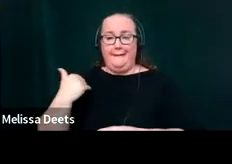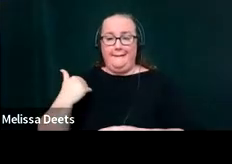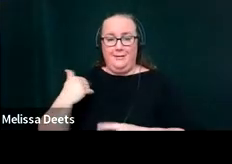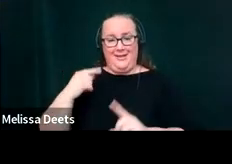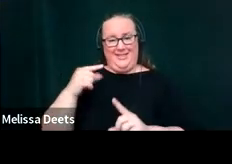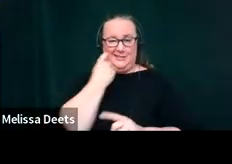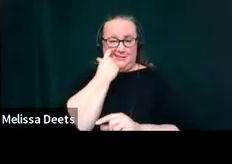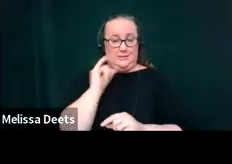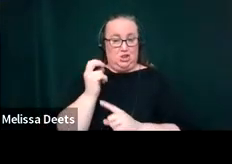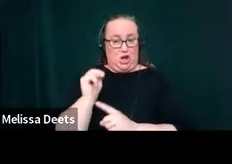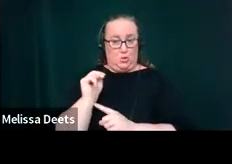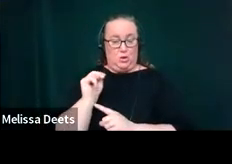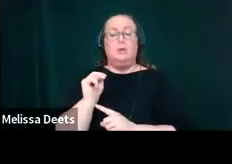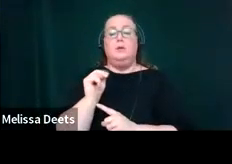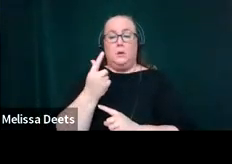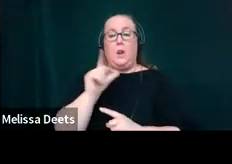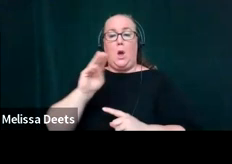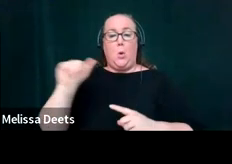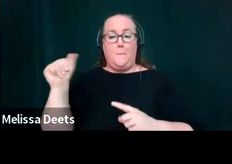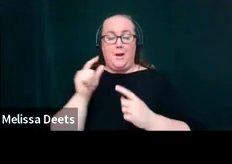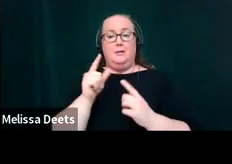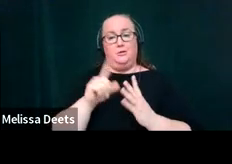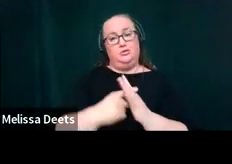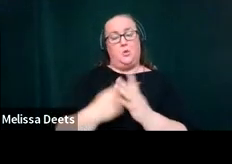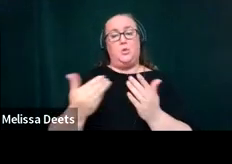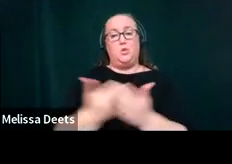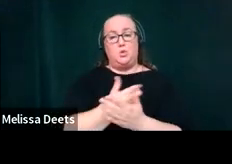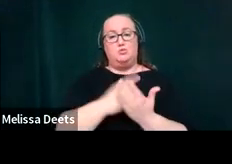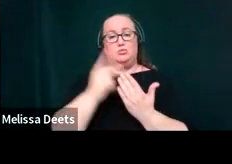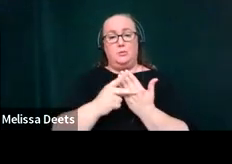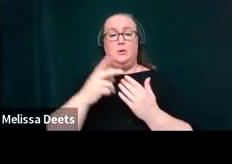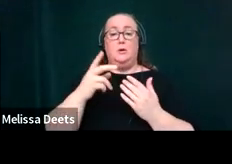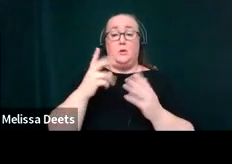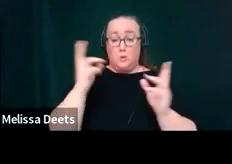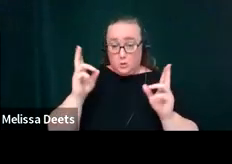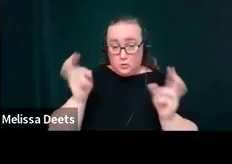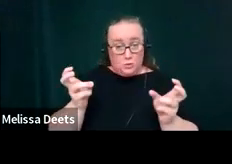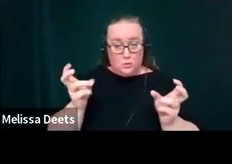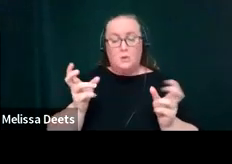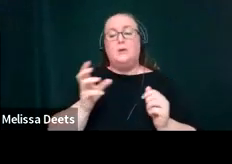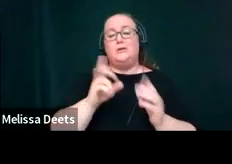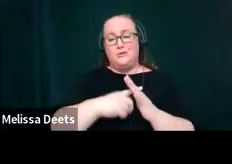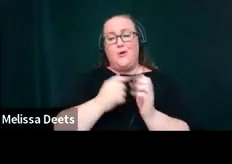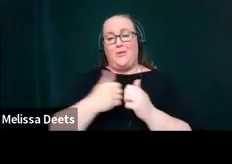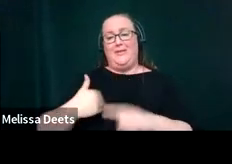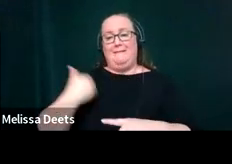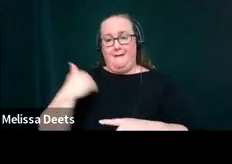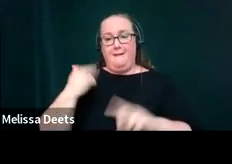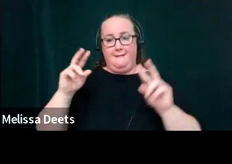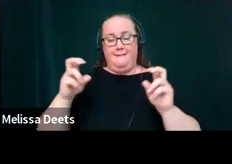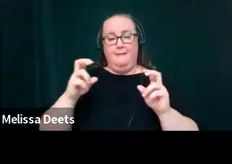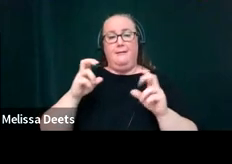Glaucoma Foundation brought a brand new initiative called Start with the Young in partnership with STEM Institute